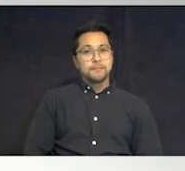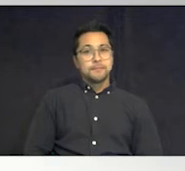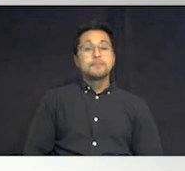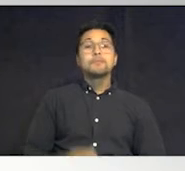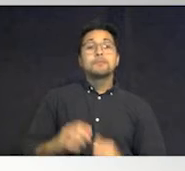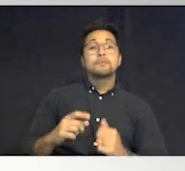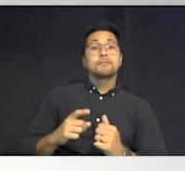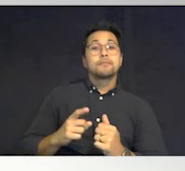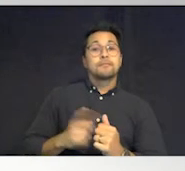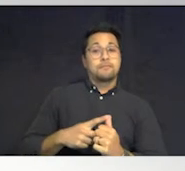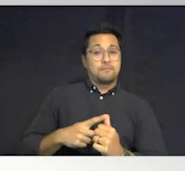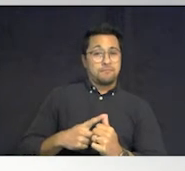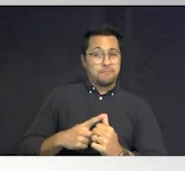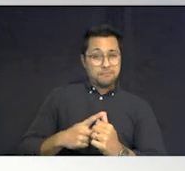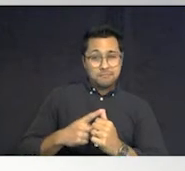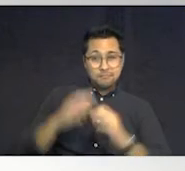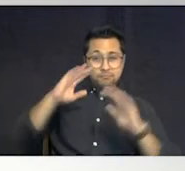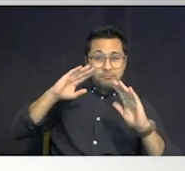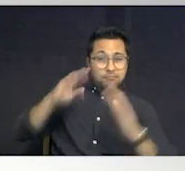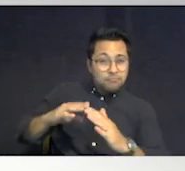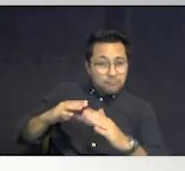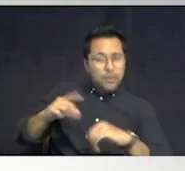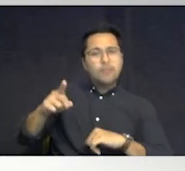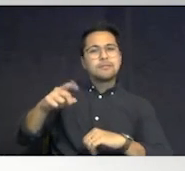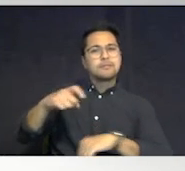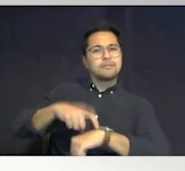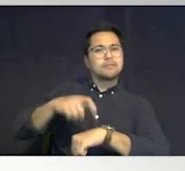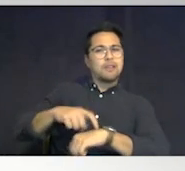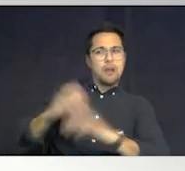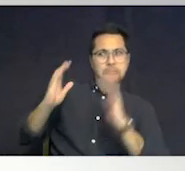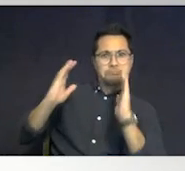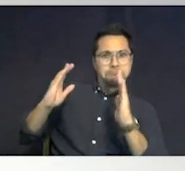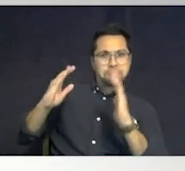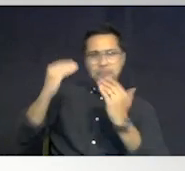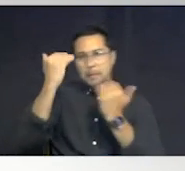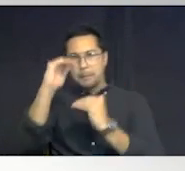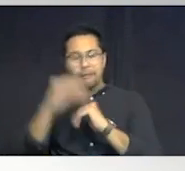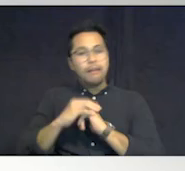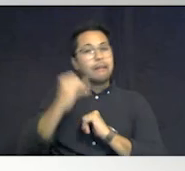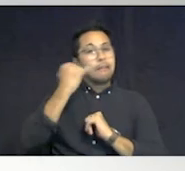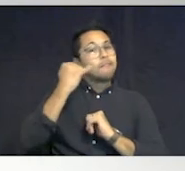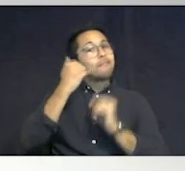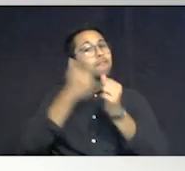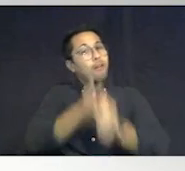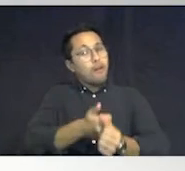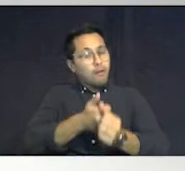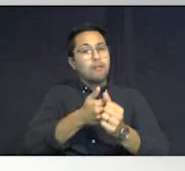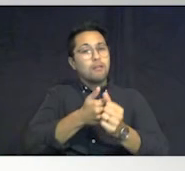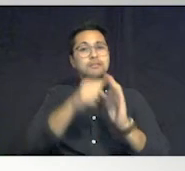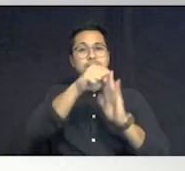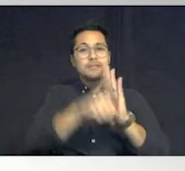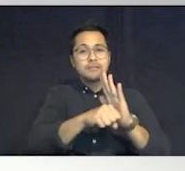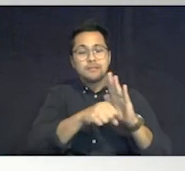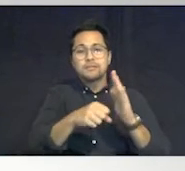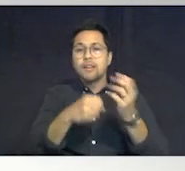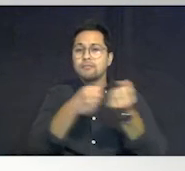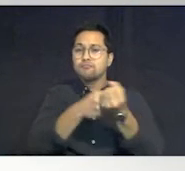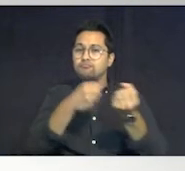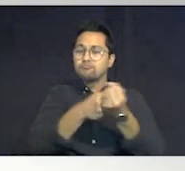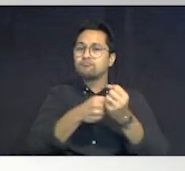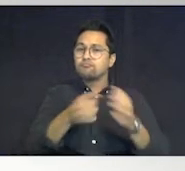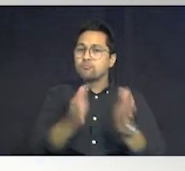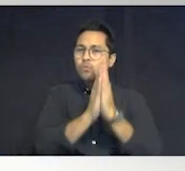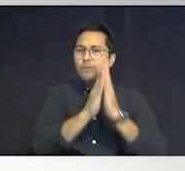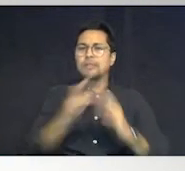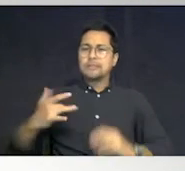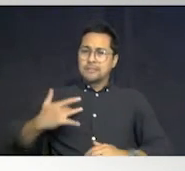So the first thing we're going to focus on is time limits. And when you file a state-sponsored facilitation request, we typically schedule these within 14